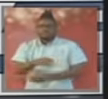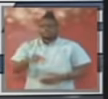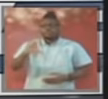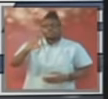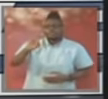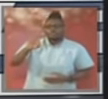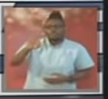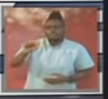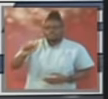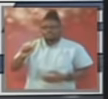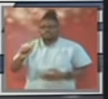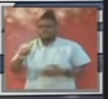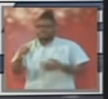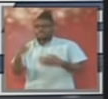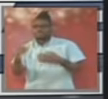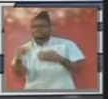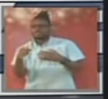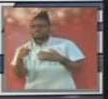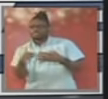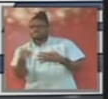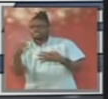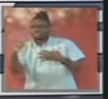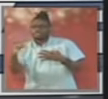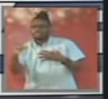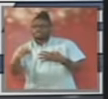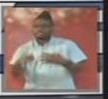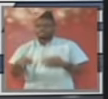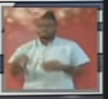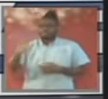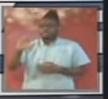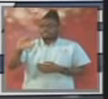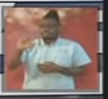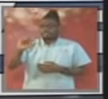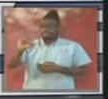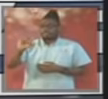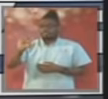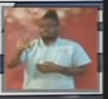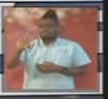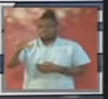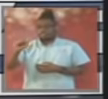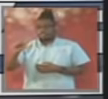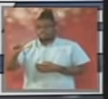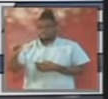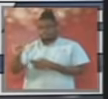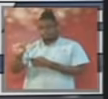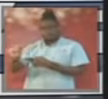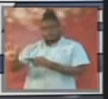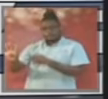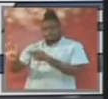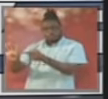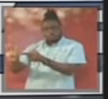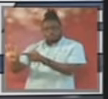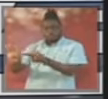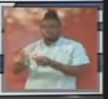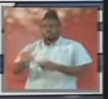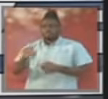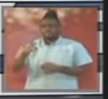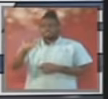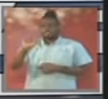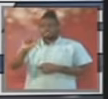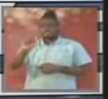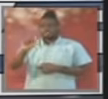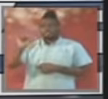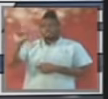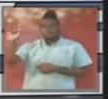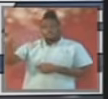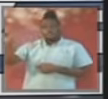there are 18 patients. At the Quora Hospital, 4 patients. The St. Anne's Hospital, 1 patient.